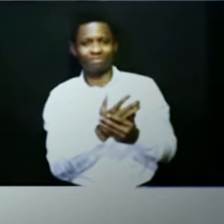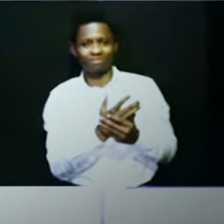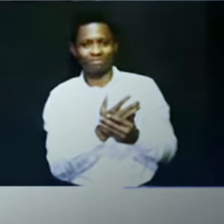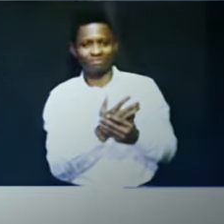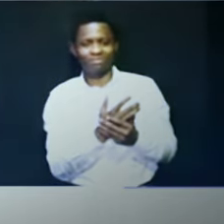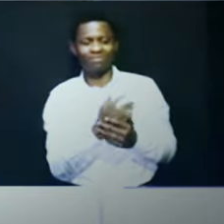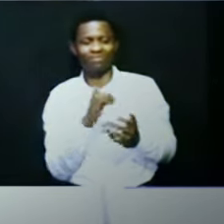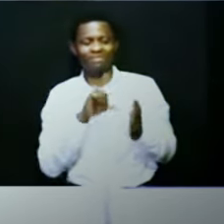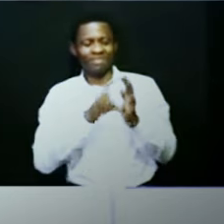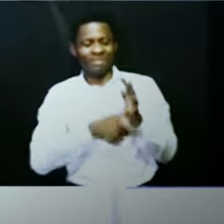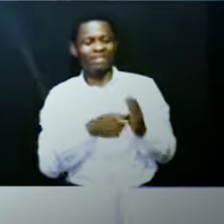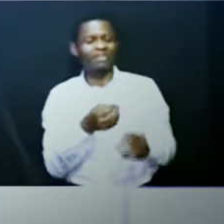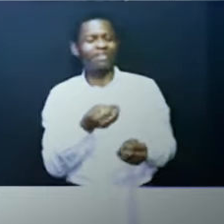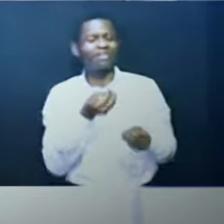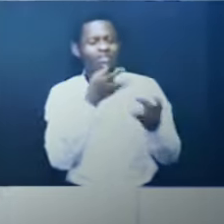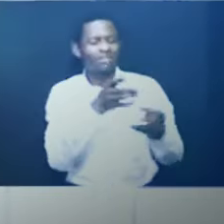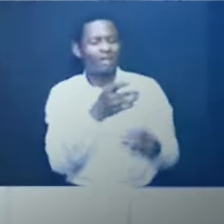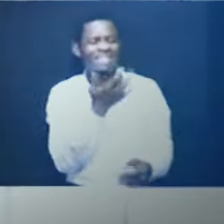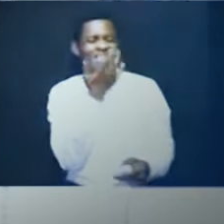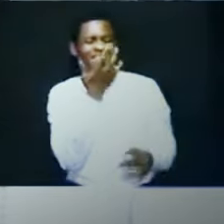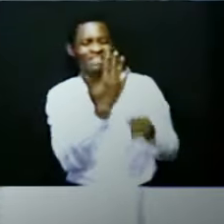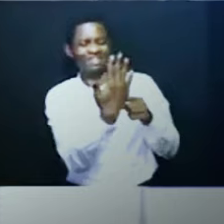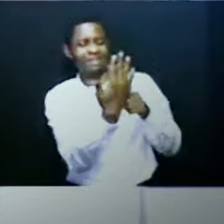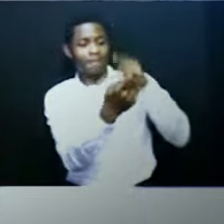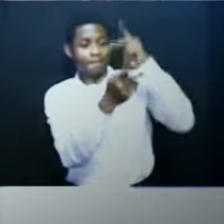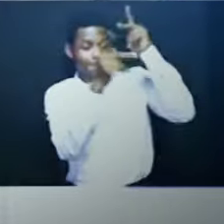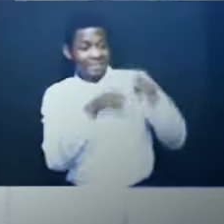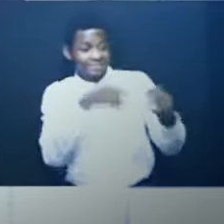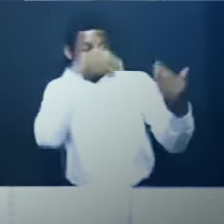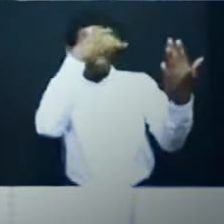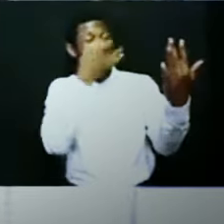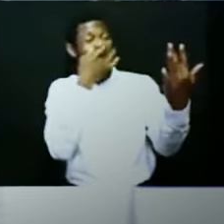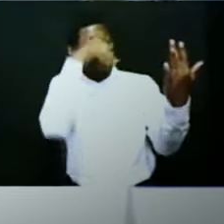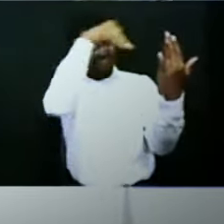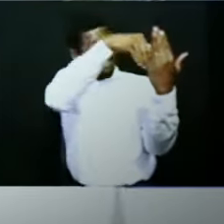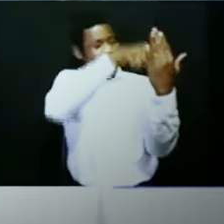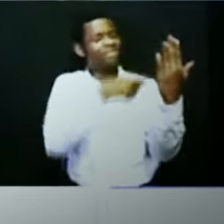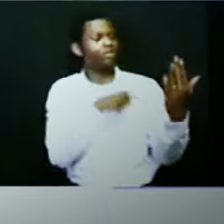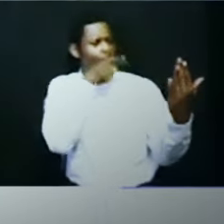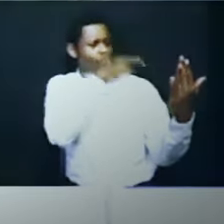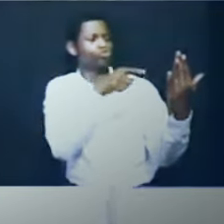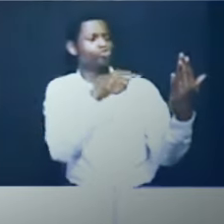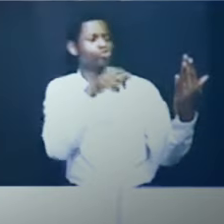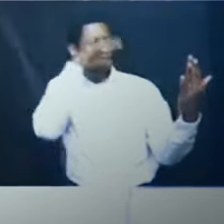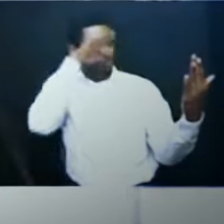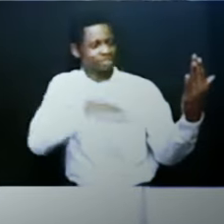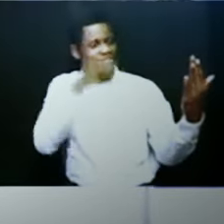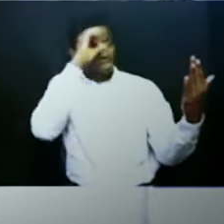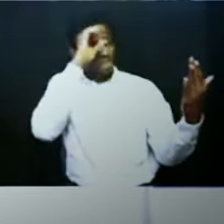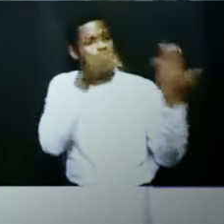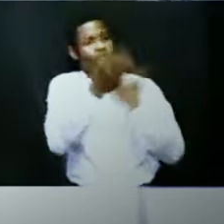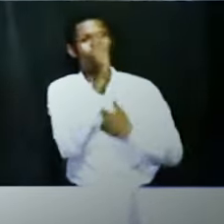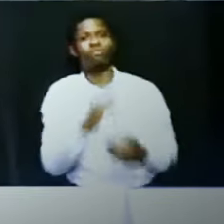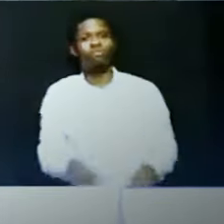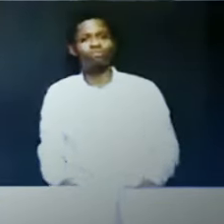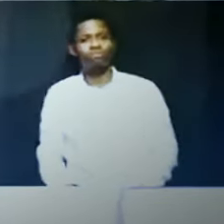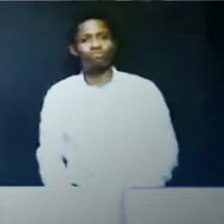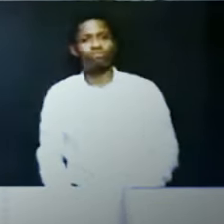you are a child of God. If as a child of